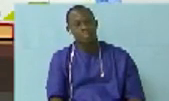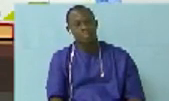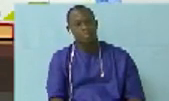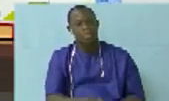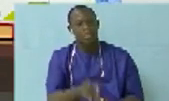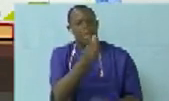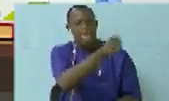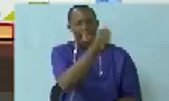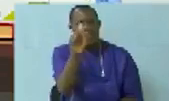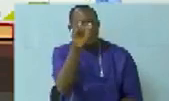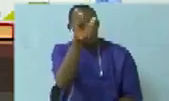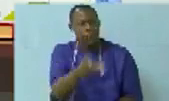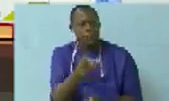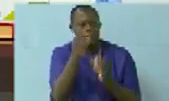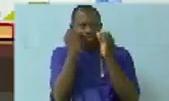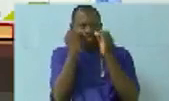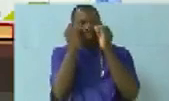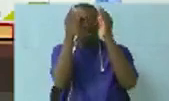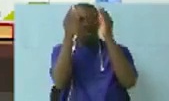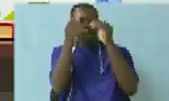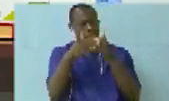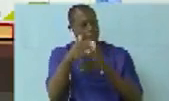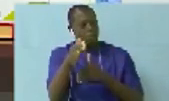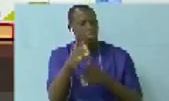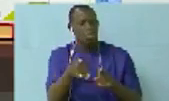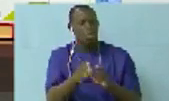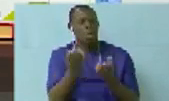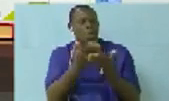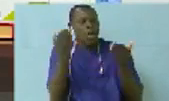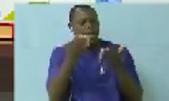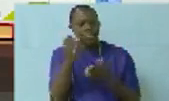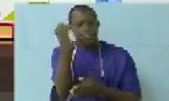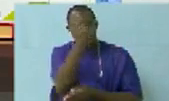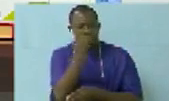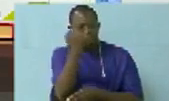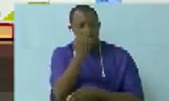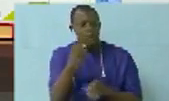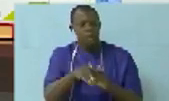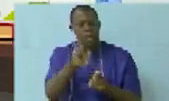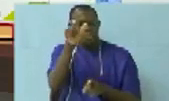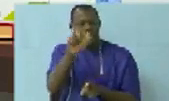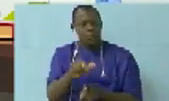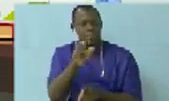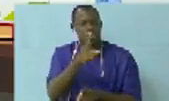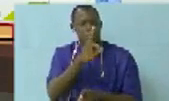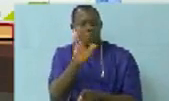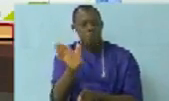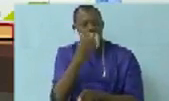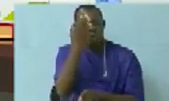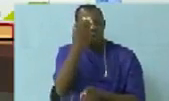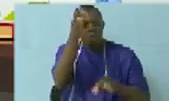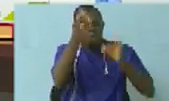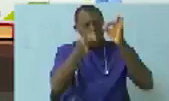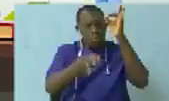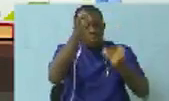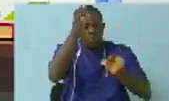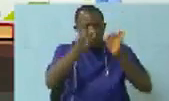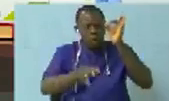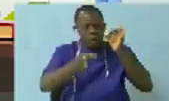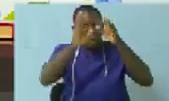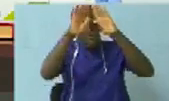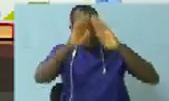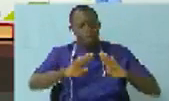Everyone was surprised because somebody going to court. And